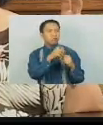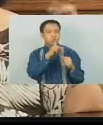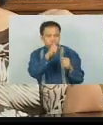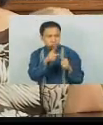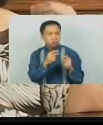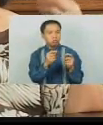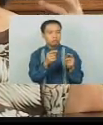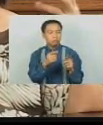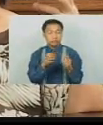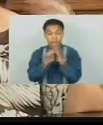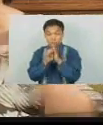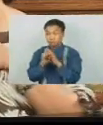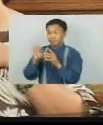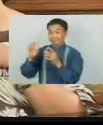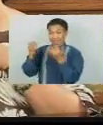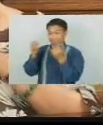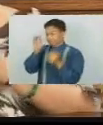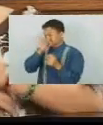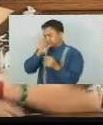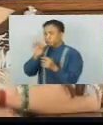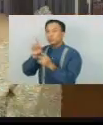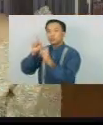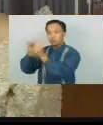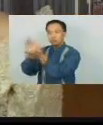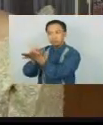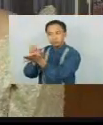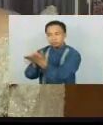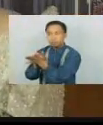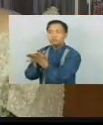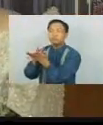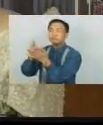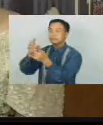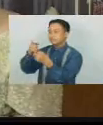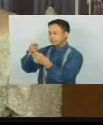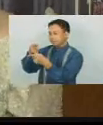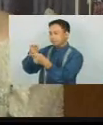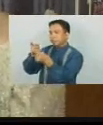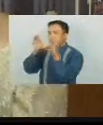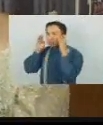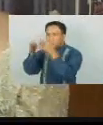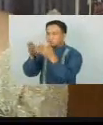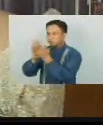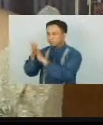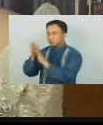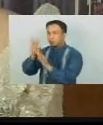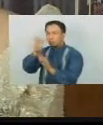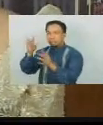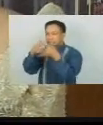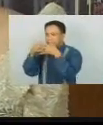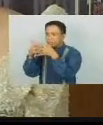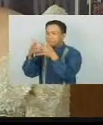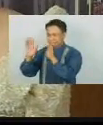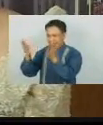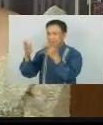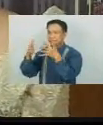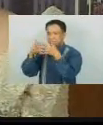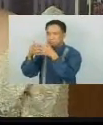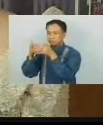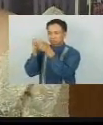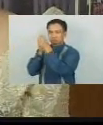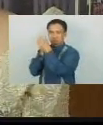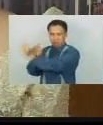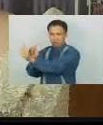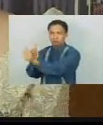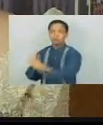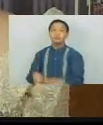were Westernized. Okay. We'll pause for a commercial break, Doctora. Our discussion is just getting warmed up. One